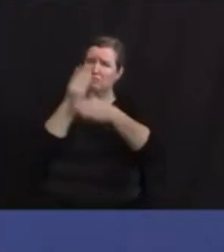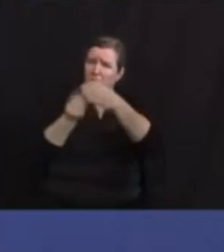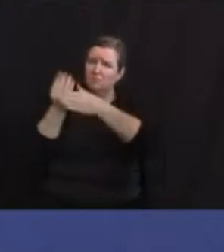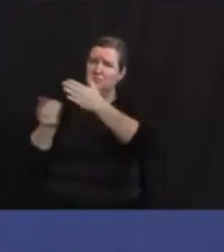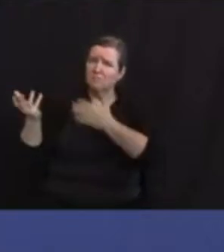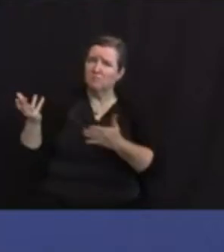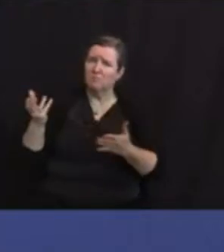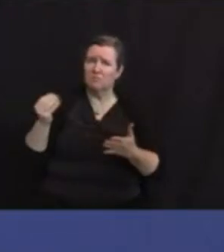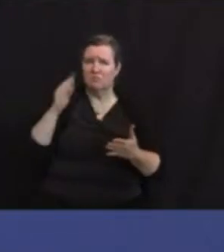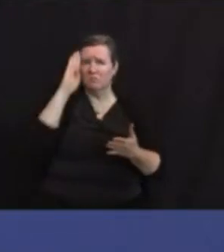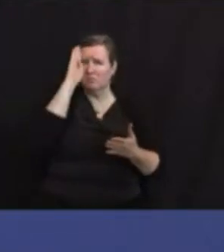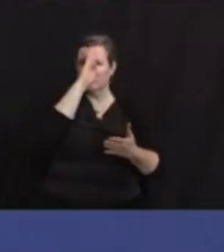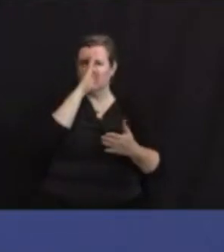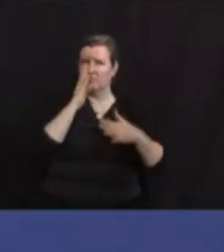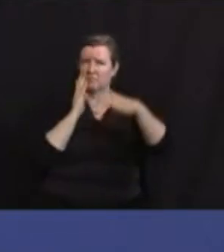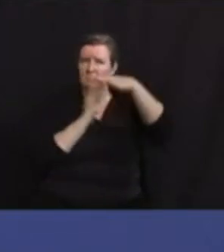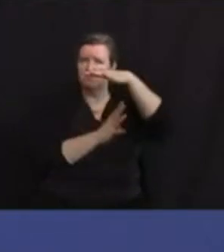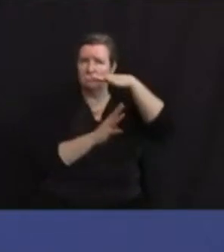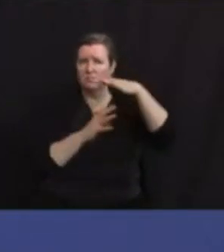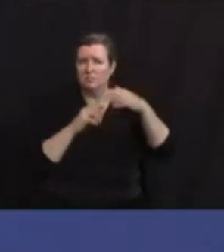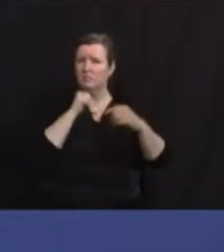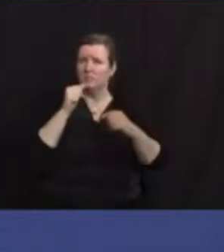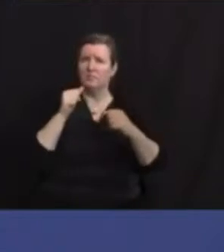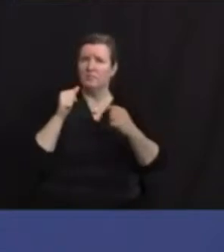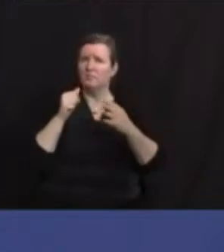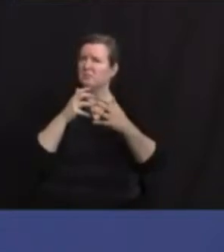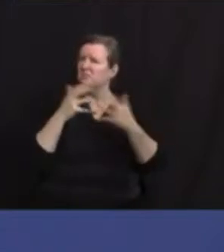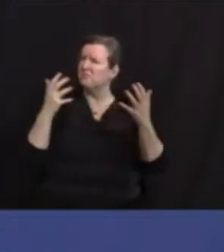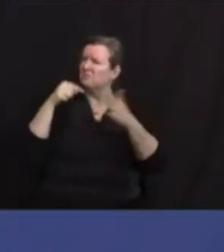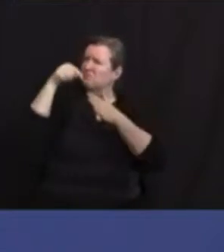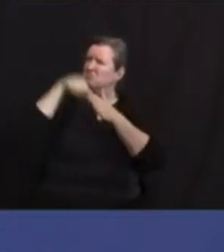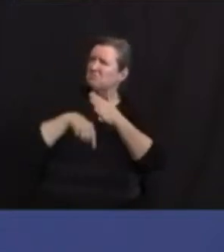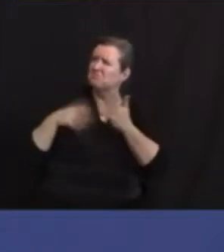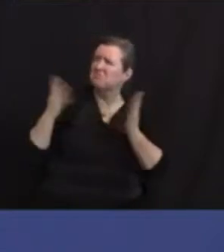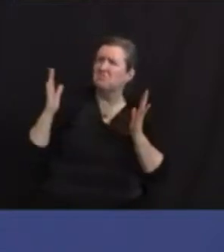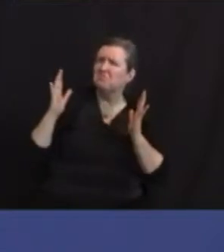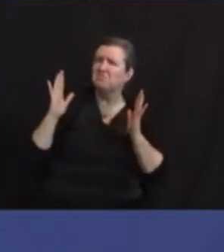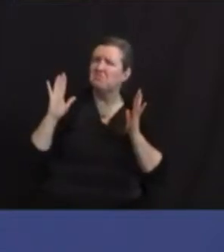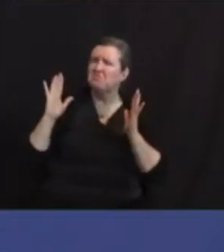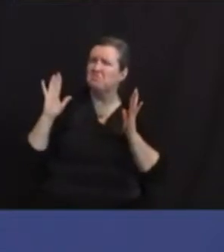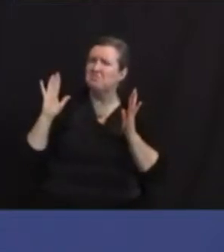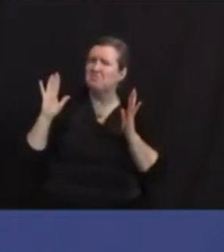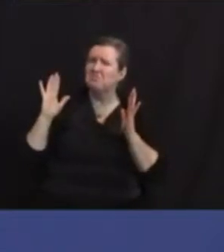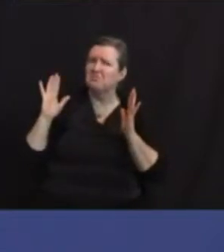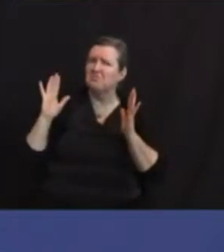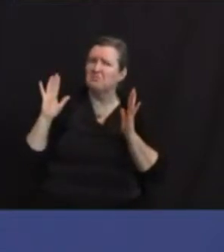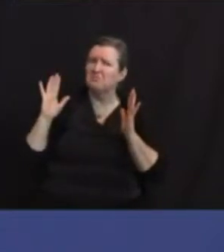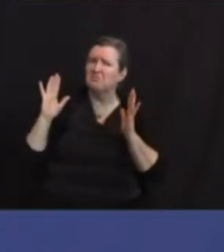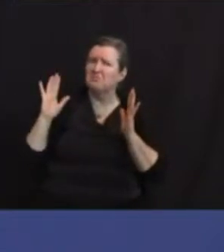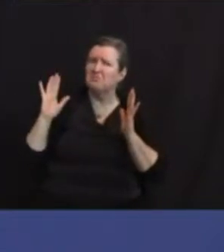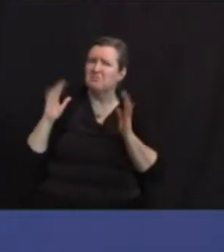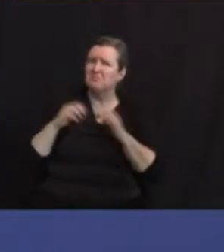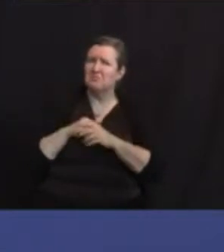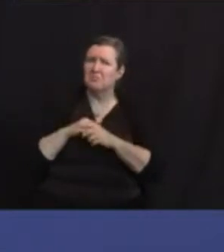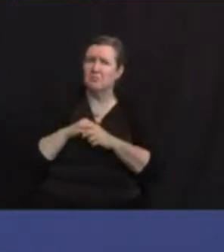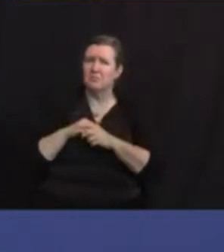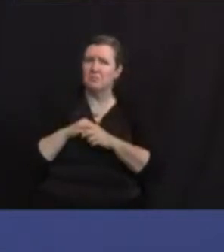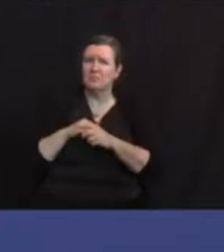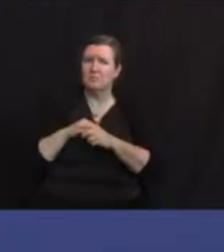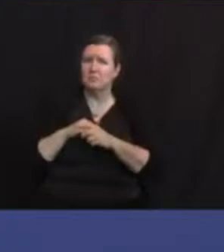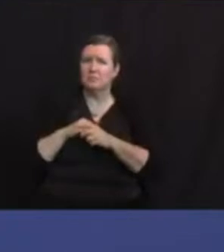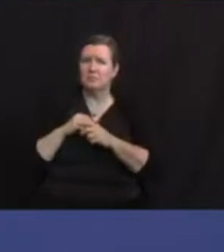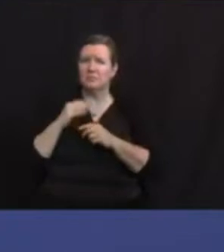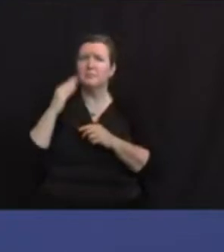the hospitalizations have not really dropped that much if you look at it in terms of, a pattern here. And I know the concern that I've